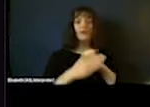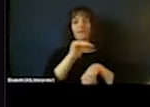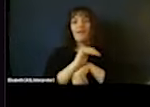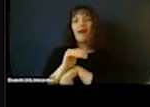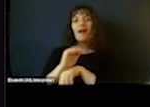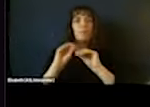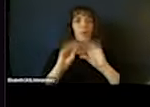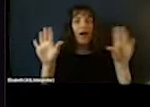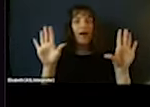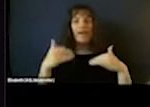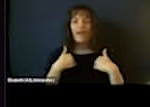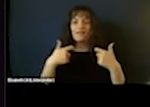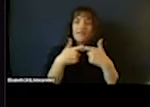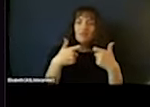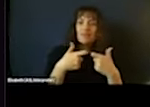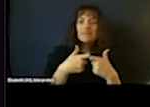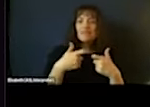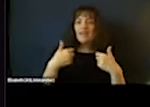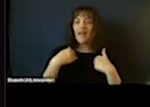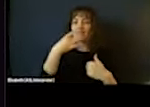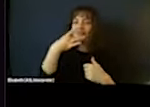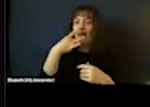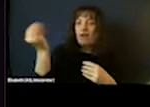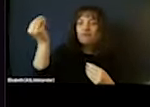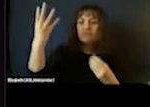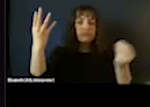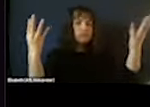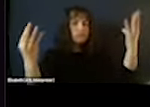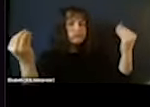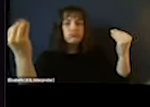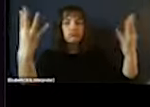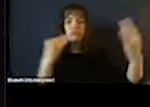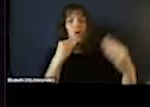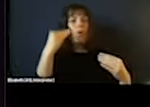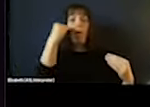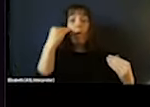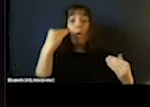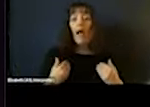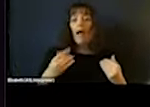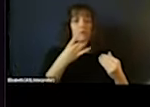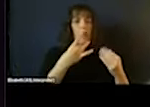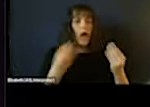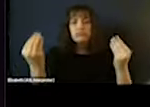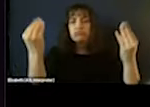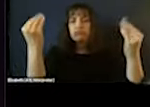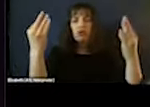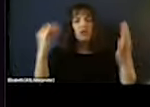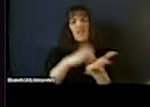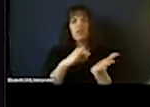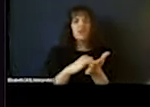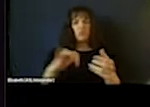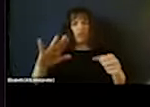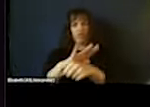they have a light bulb in their own home. So you cannot have a total black place. If you go to in the middle